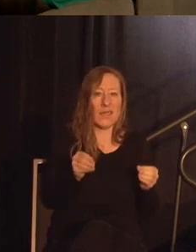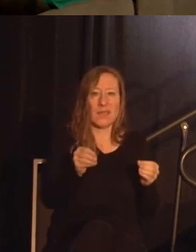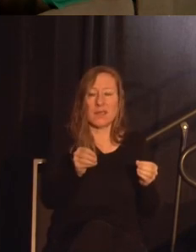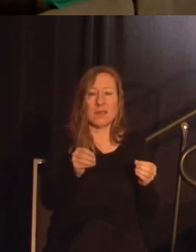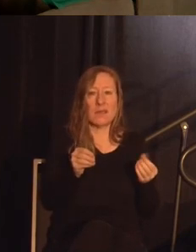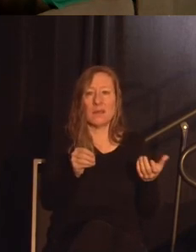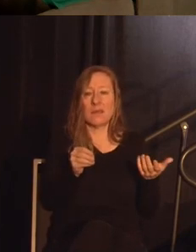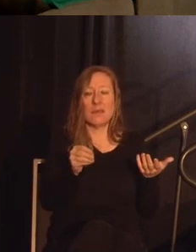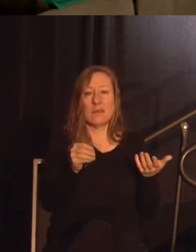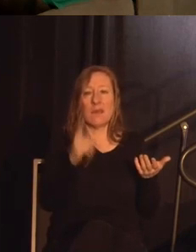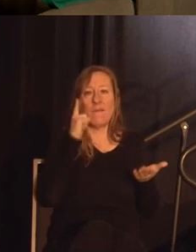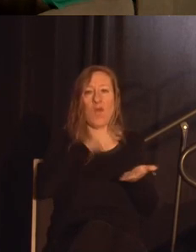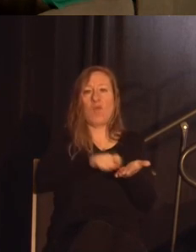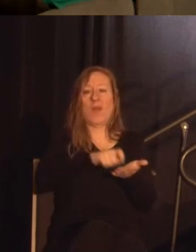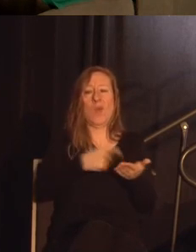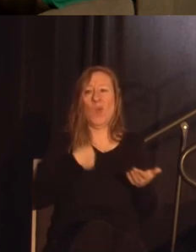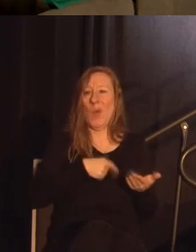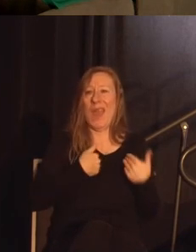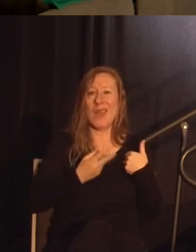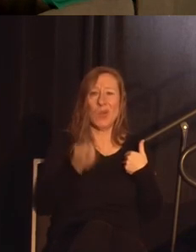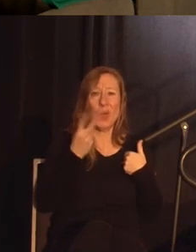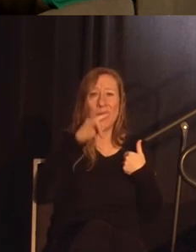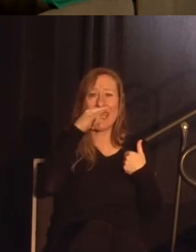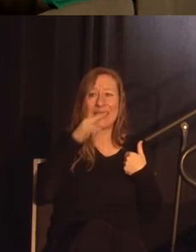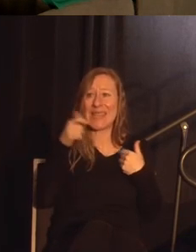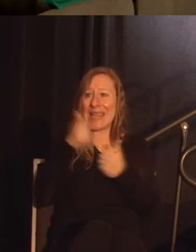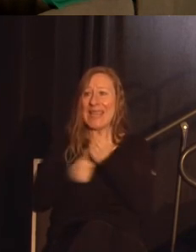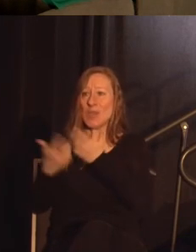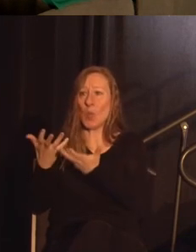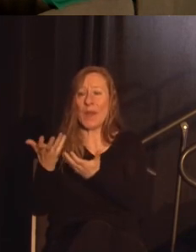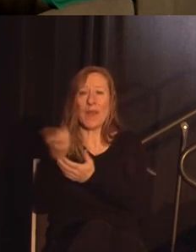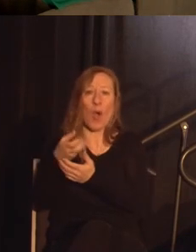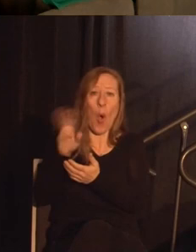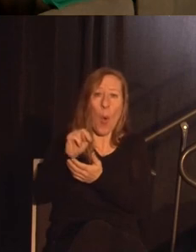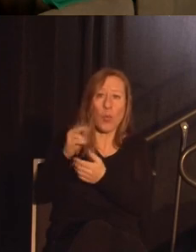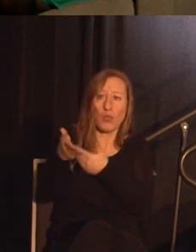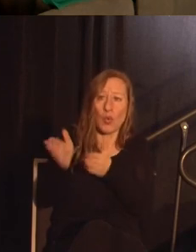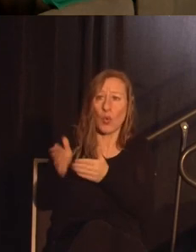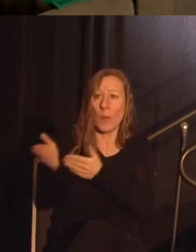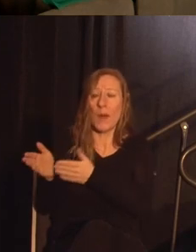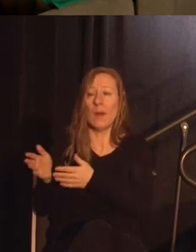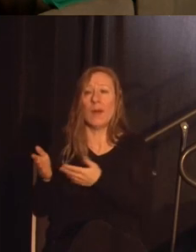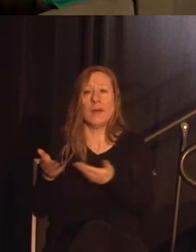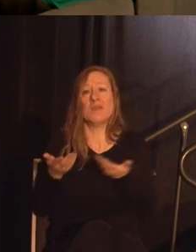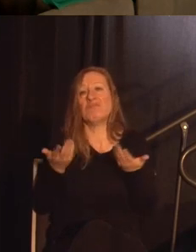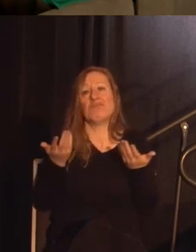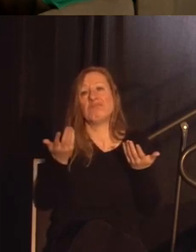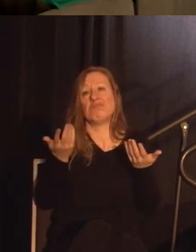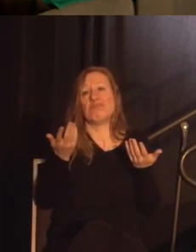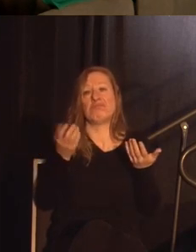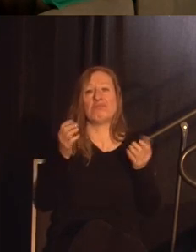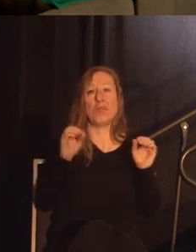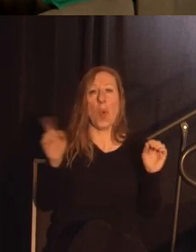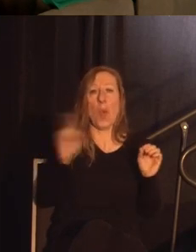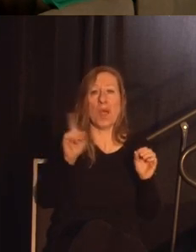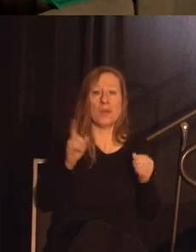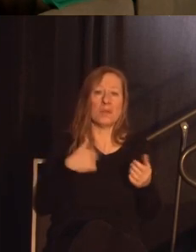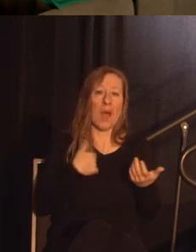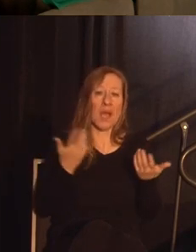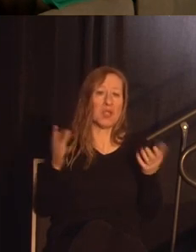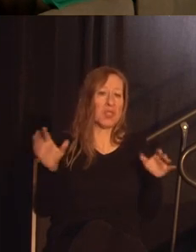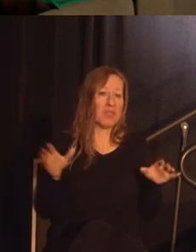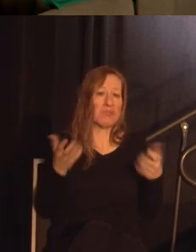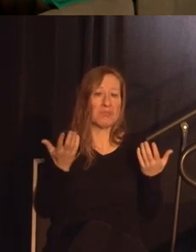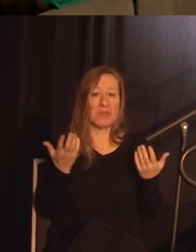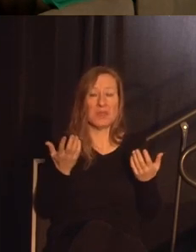know, and we had two kids, and they each wanted their own room, and then there was no, I don't know. So I just did a combination